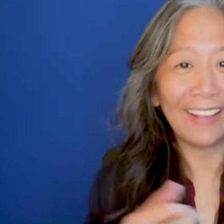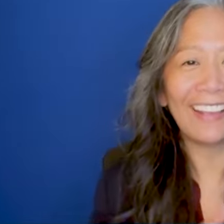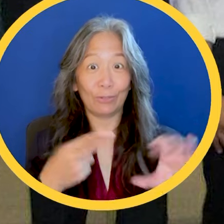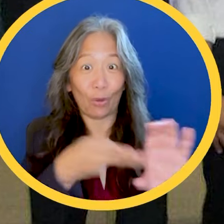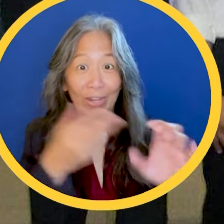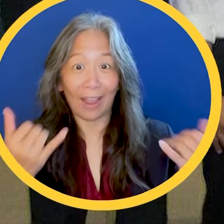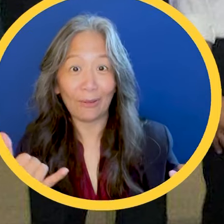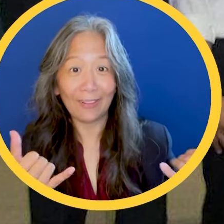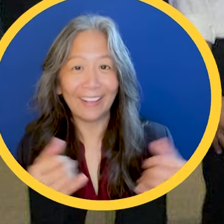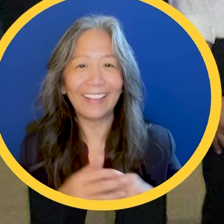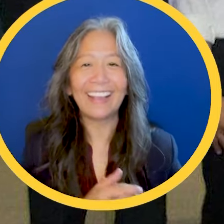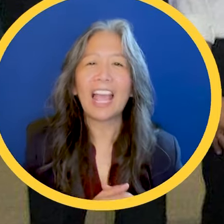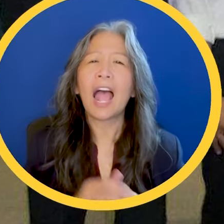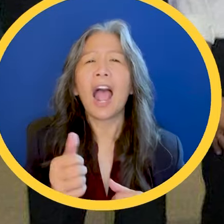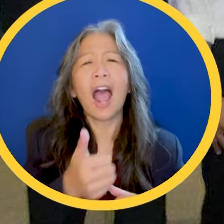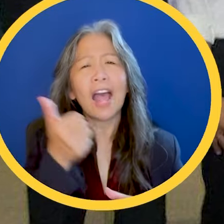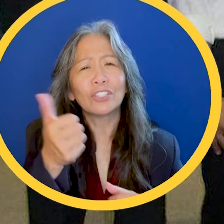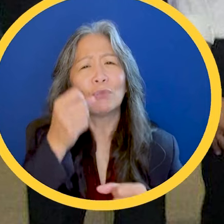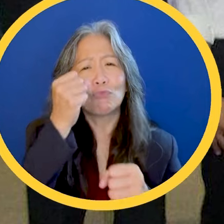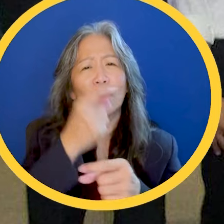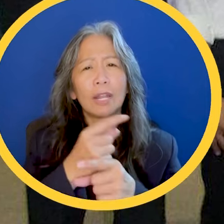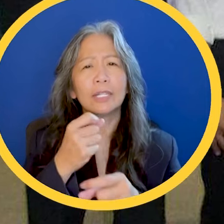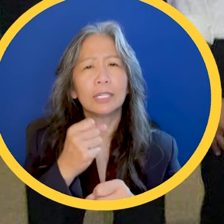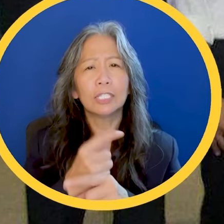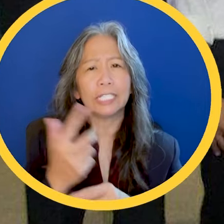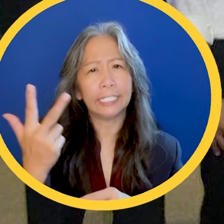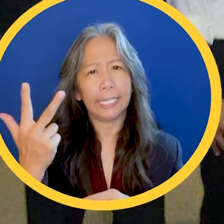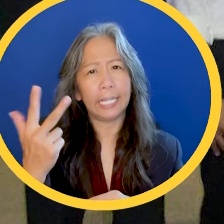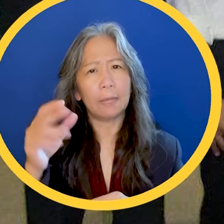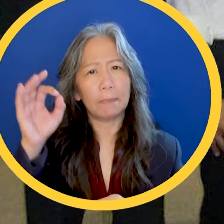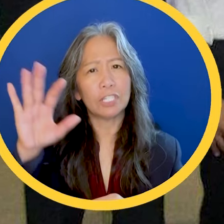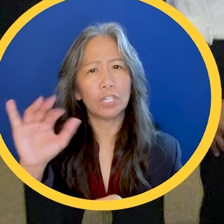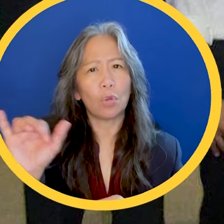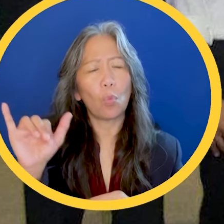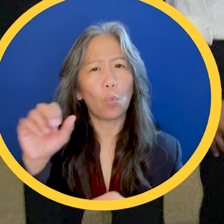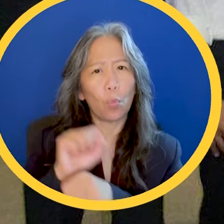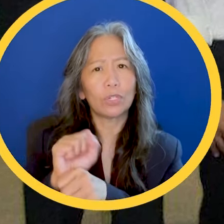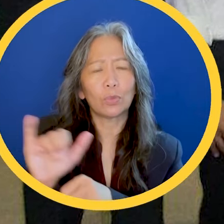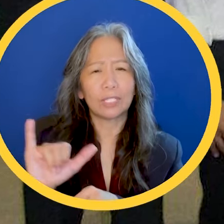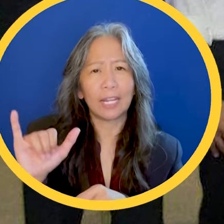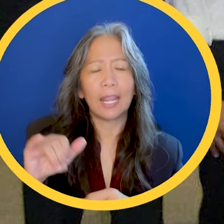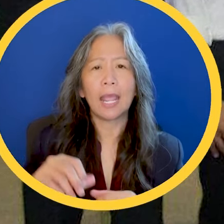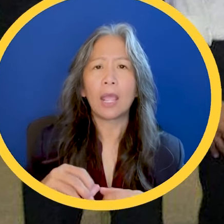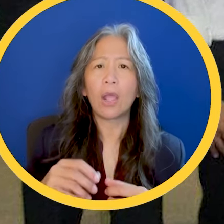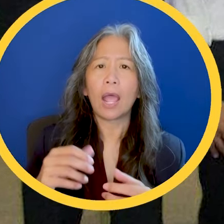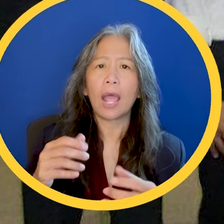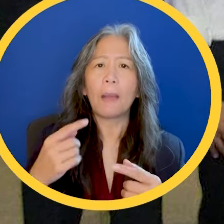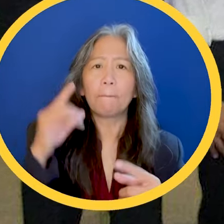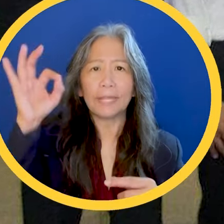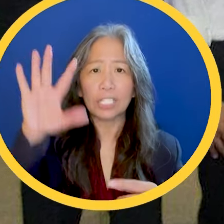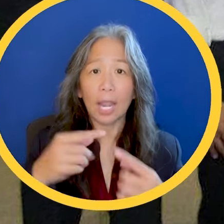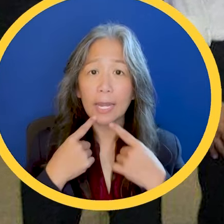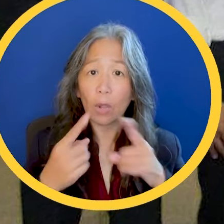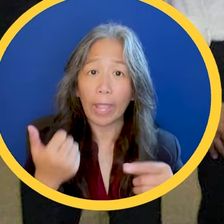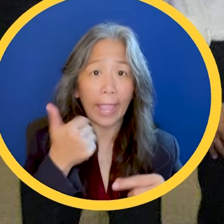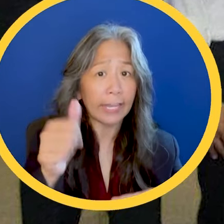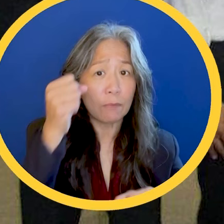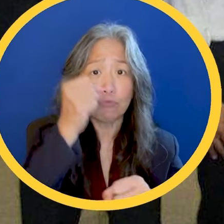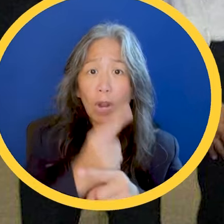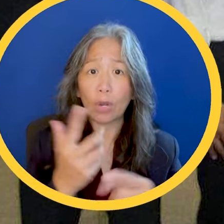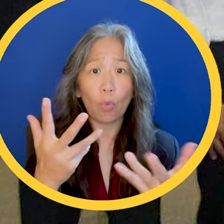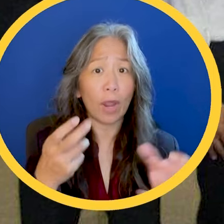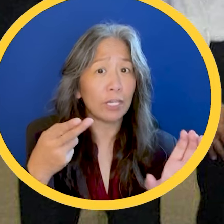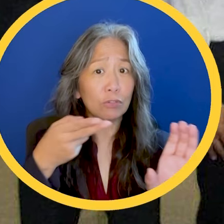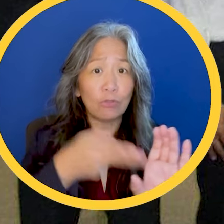join now? There was three other brothers in the local who were talking about it. The resident minister announced it after the worship service. If there are any brothers who would